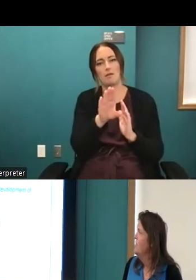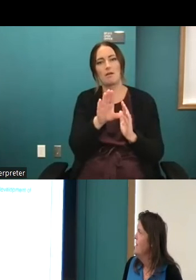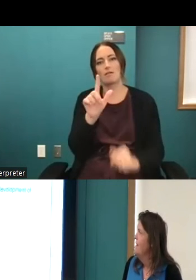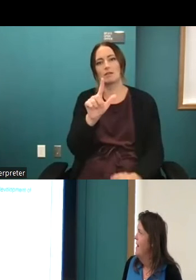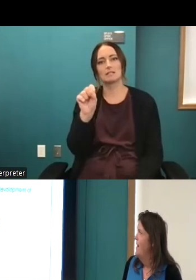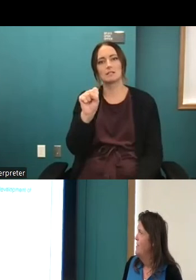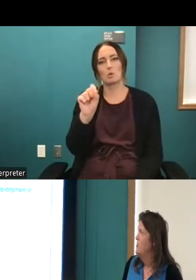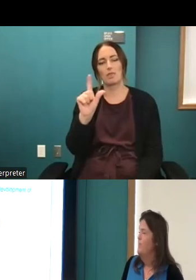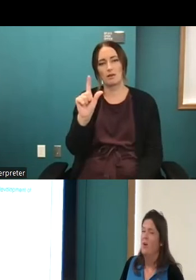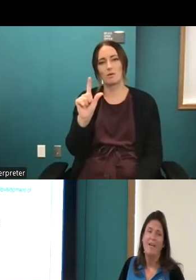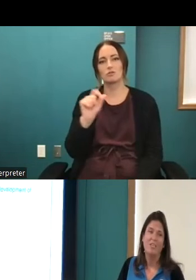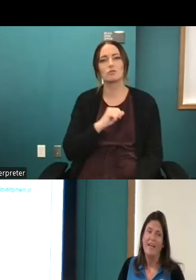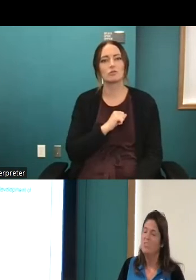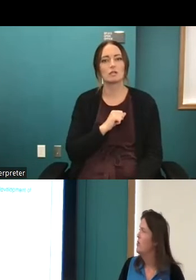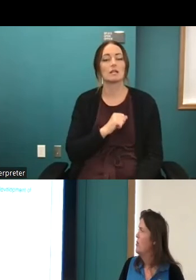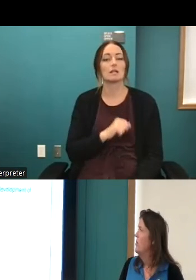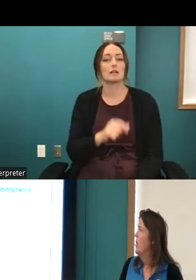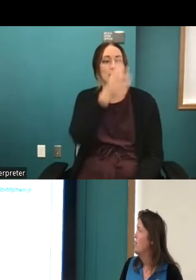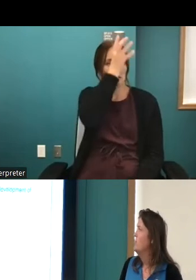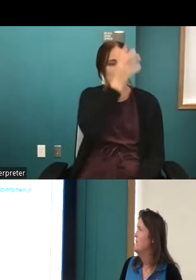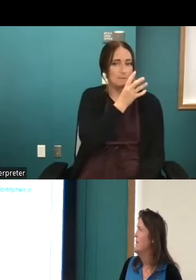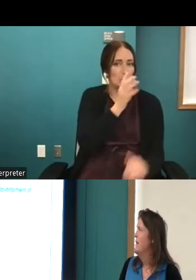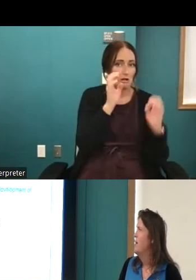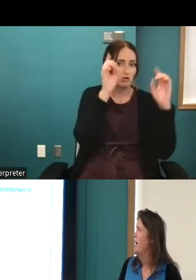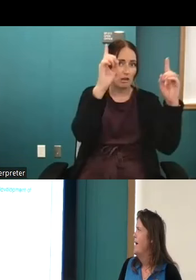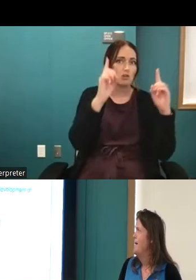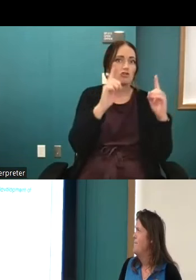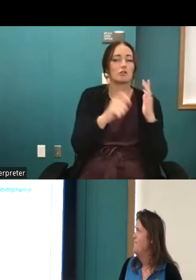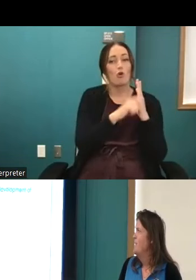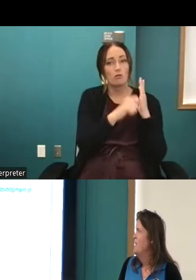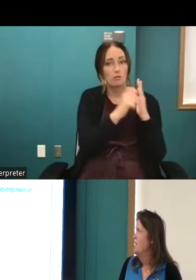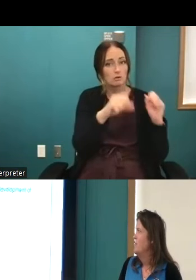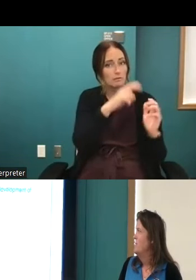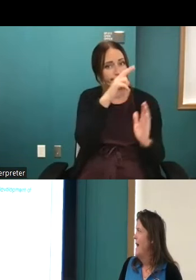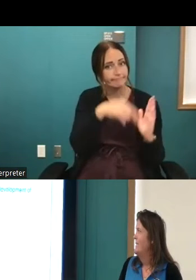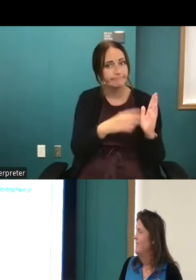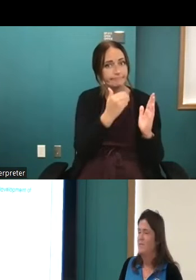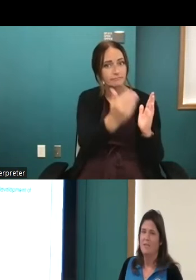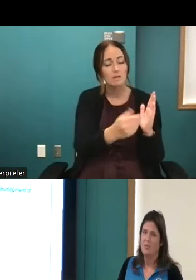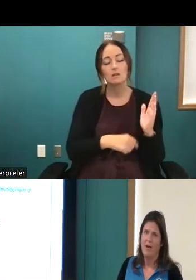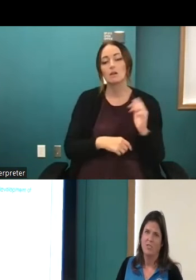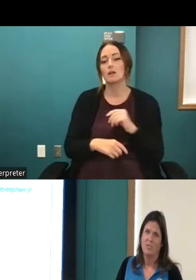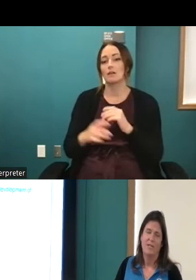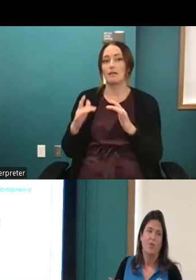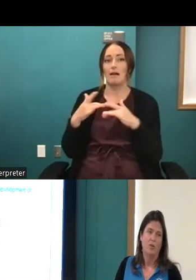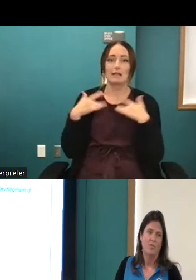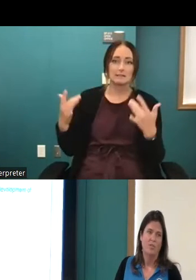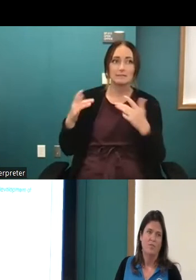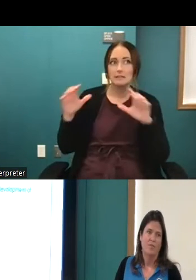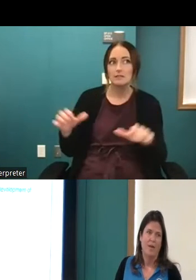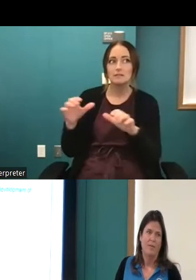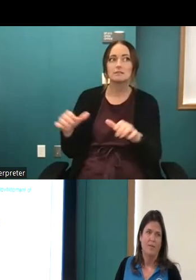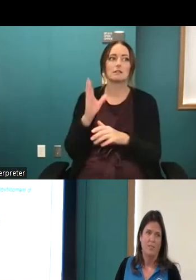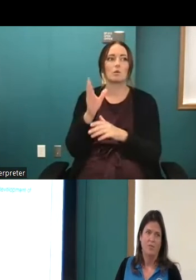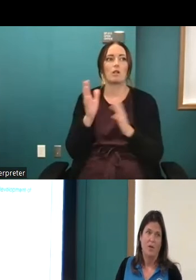language. There's parent education articles in there. There's activities and interactions that it encourages